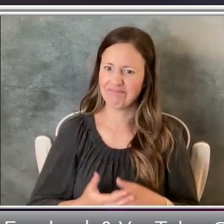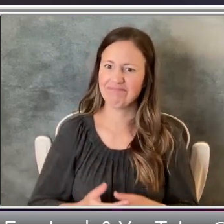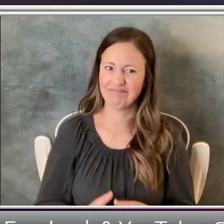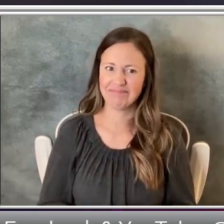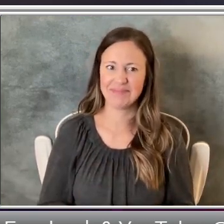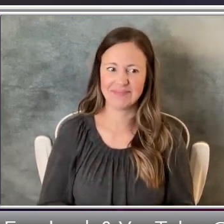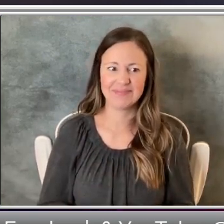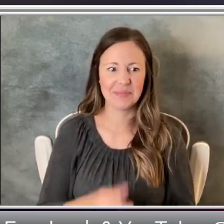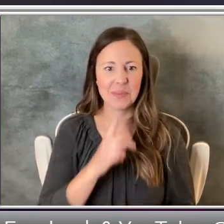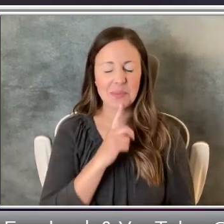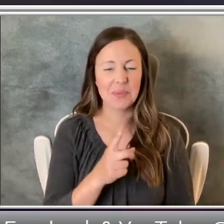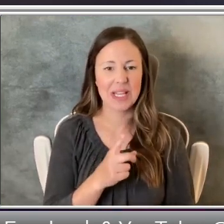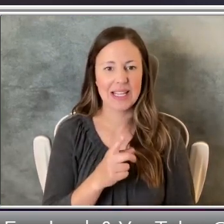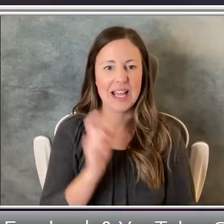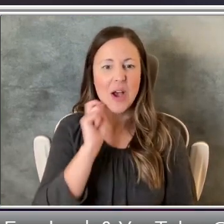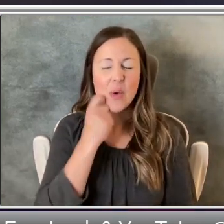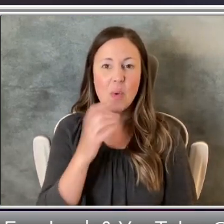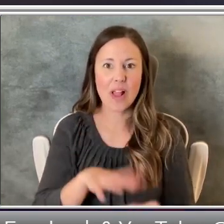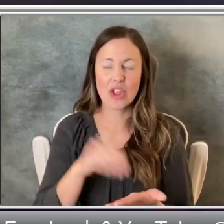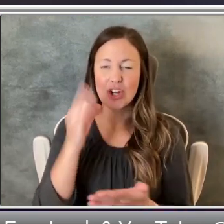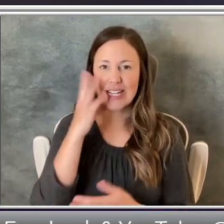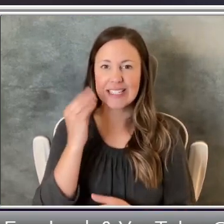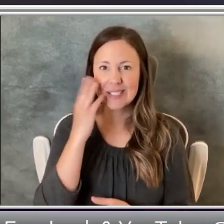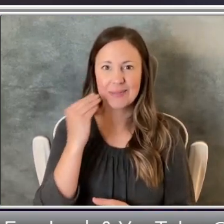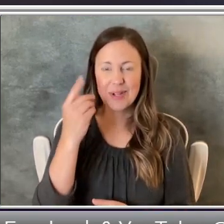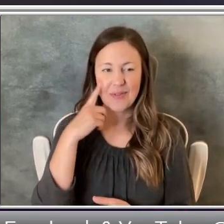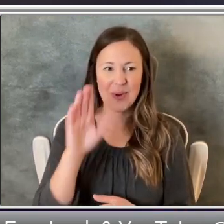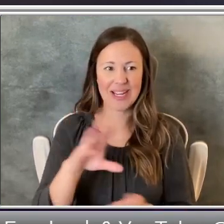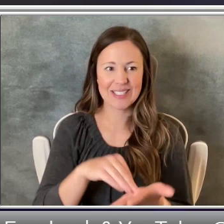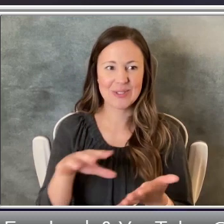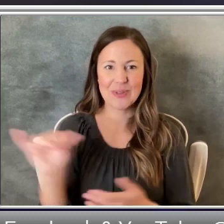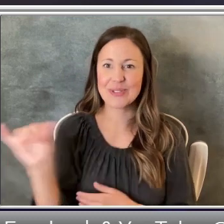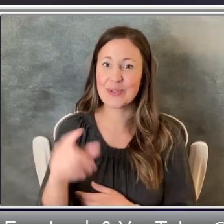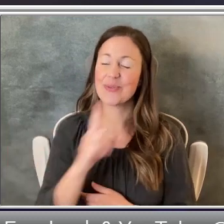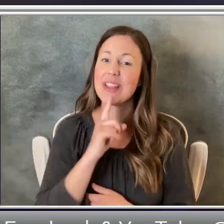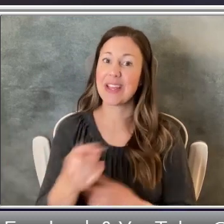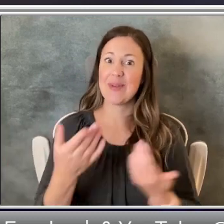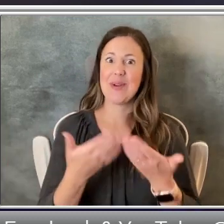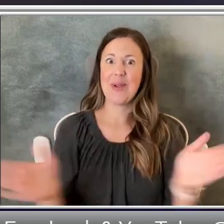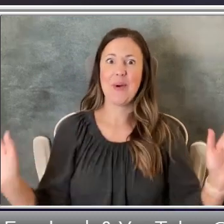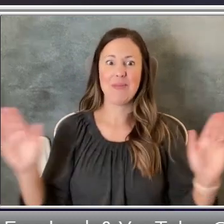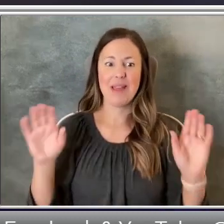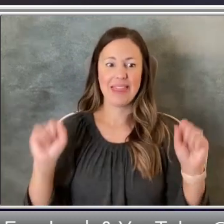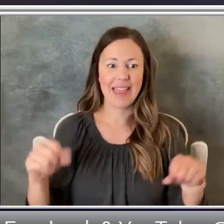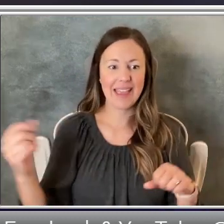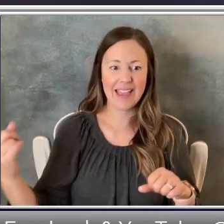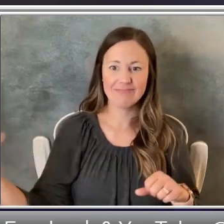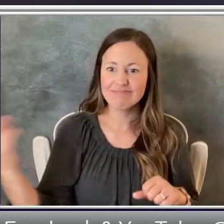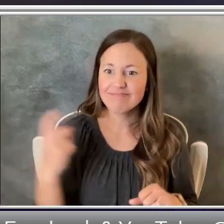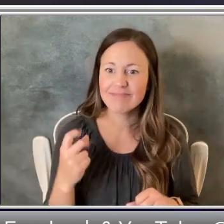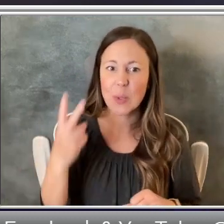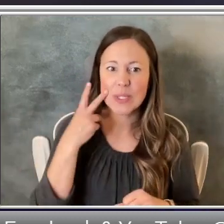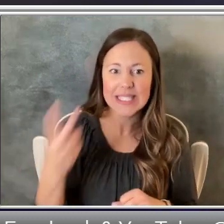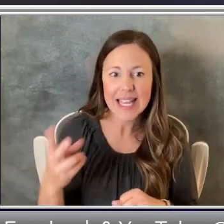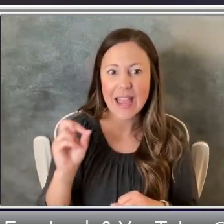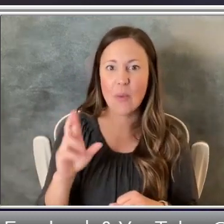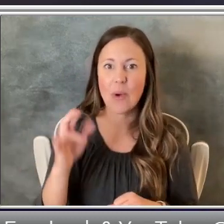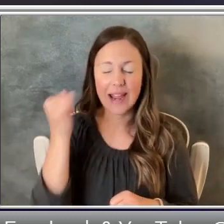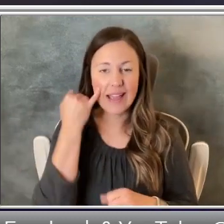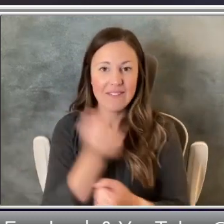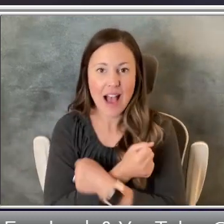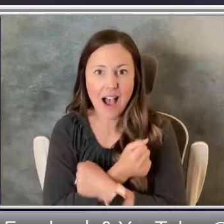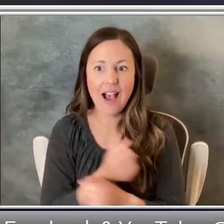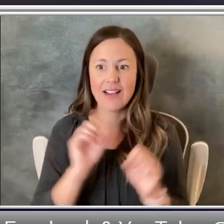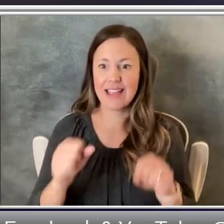That's really a cool learning experience for the kids that you're open about it and they can come up and see it or if they give you a hug, they can feel that you're like